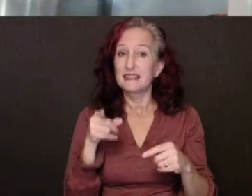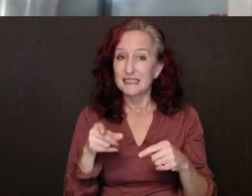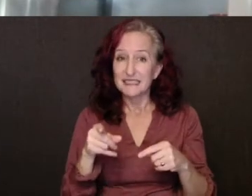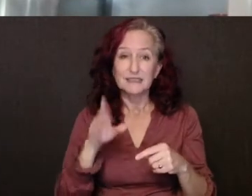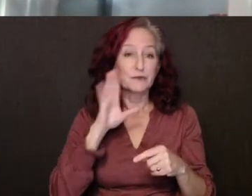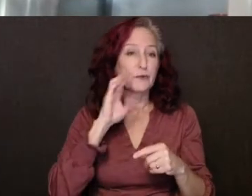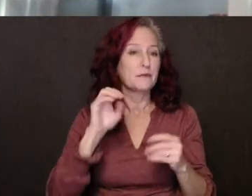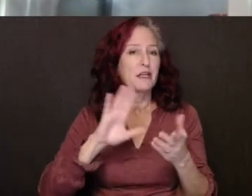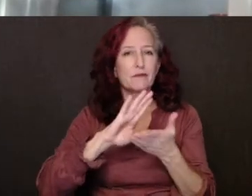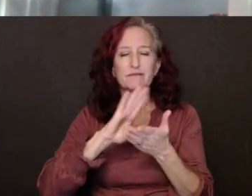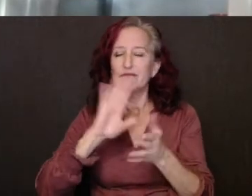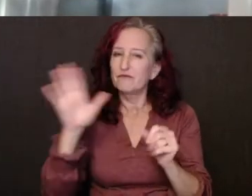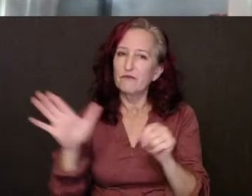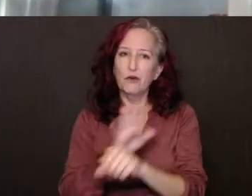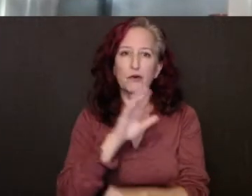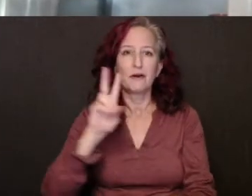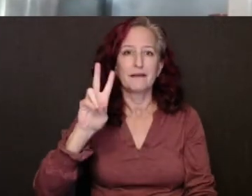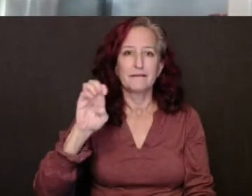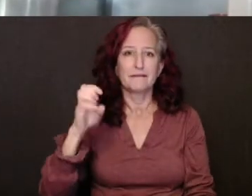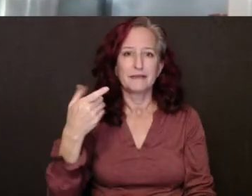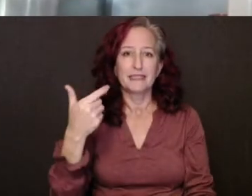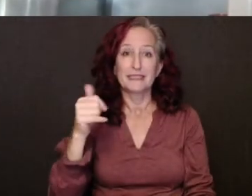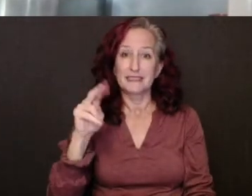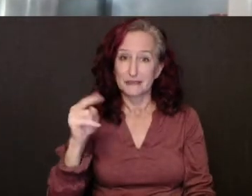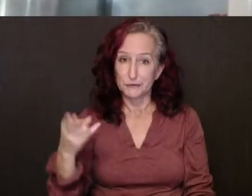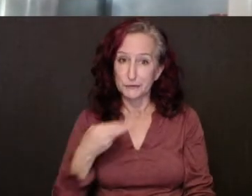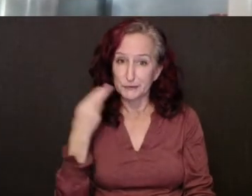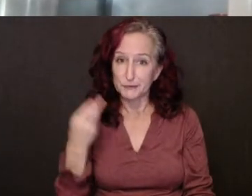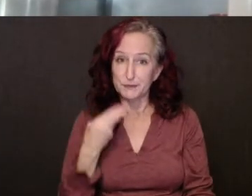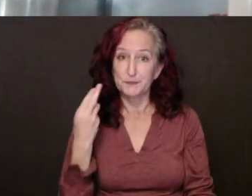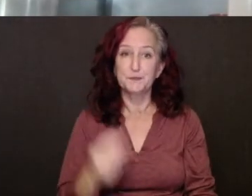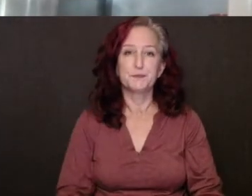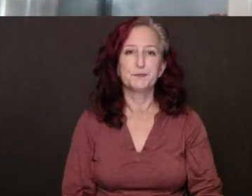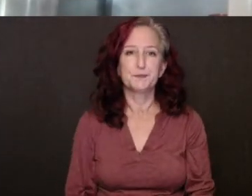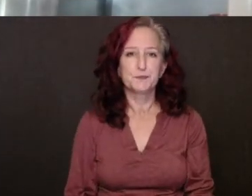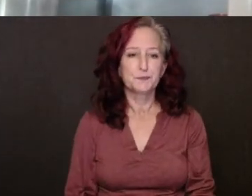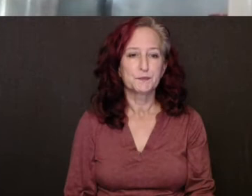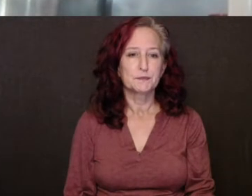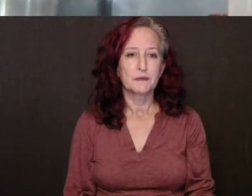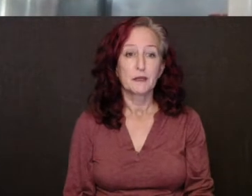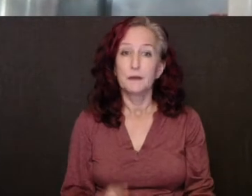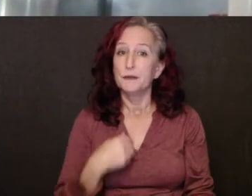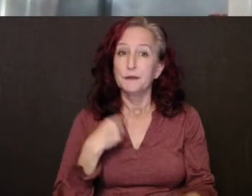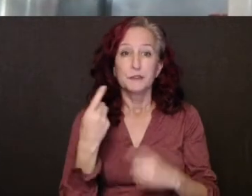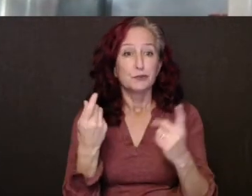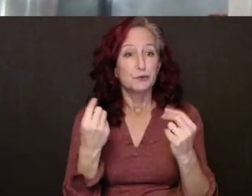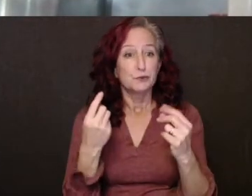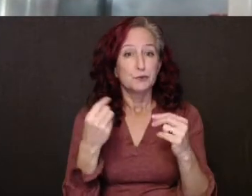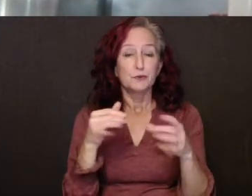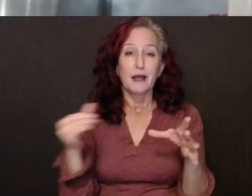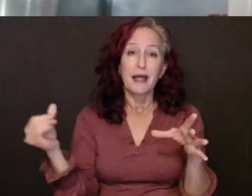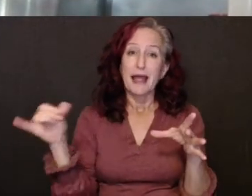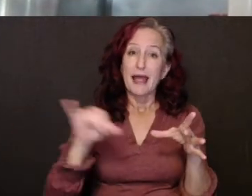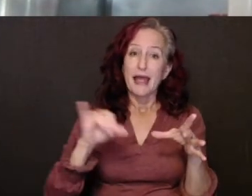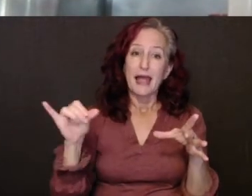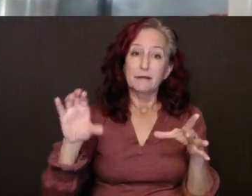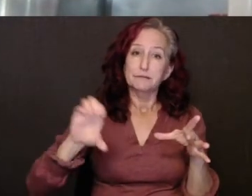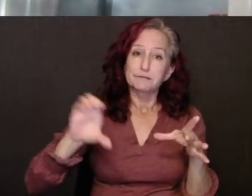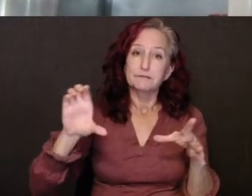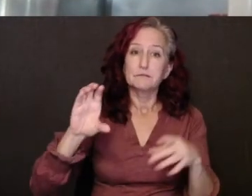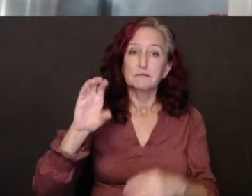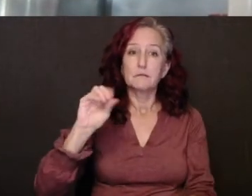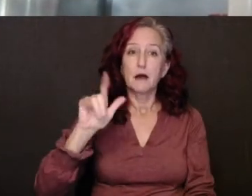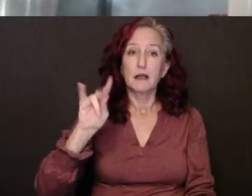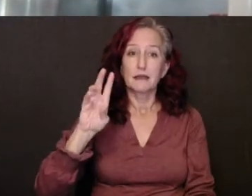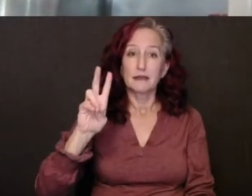at the restaurant, we cook it in duck fat or we cook it in bison fat. But with this one, we're going to make a real